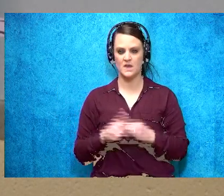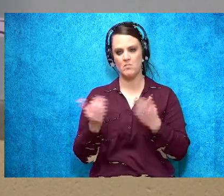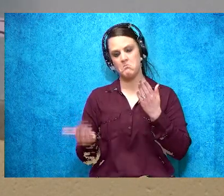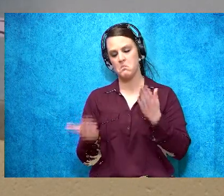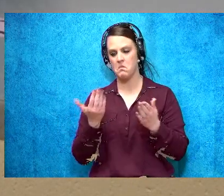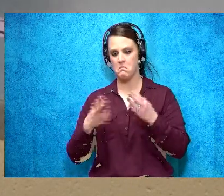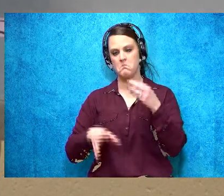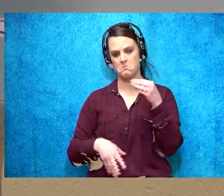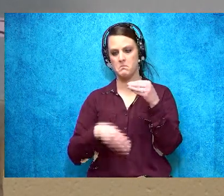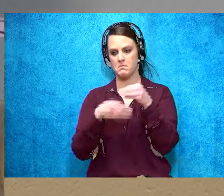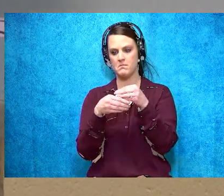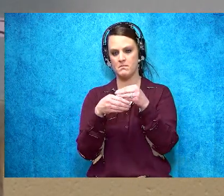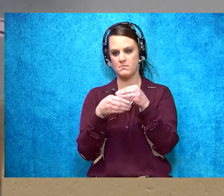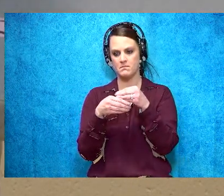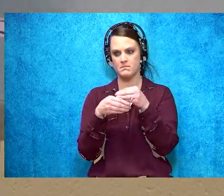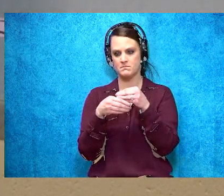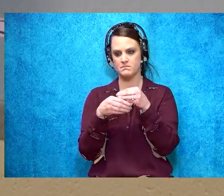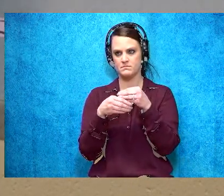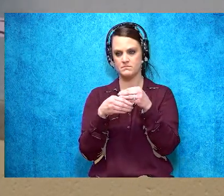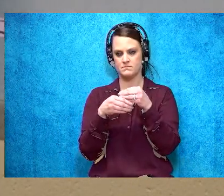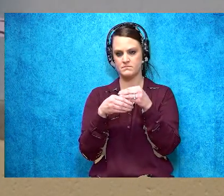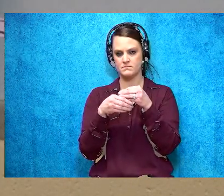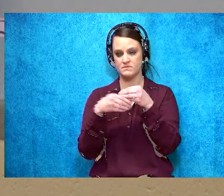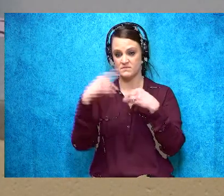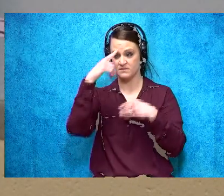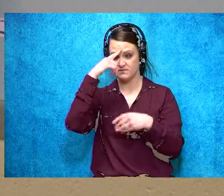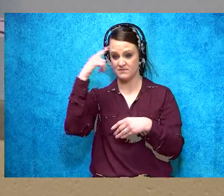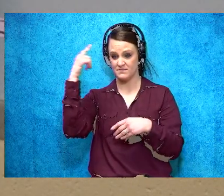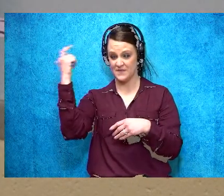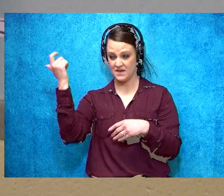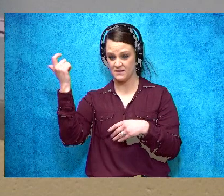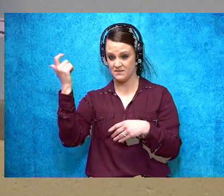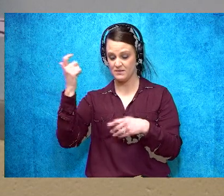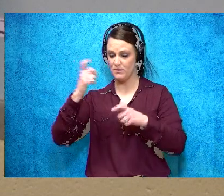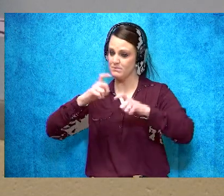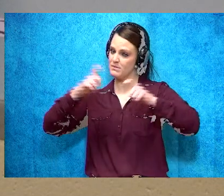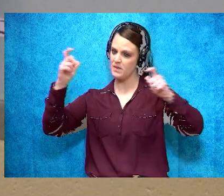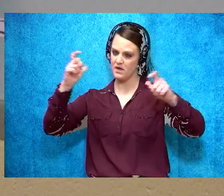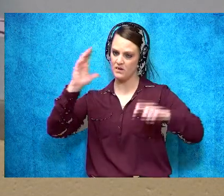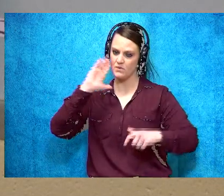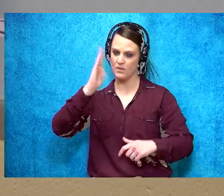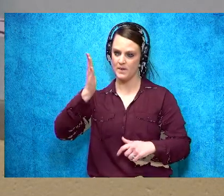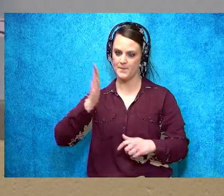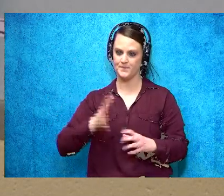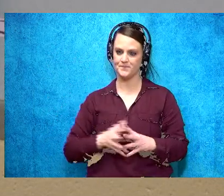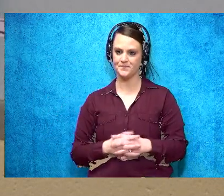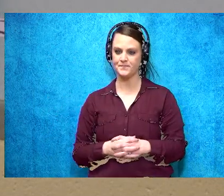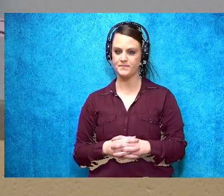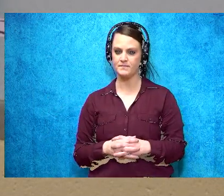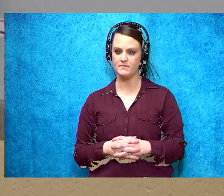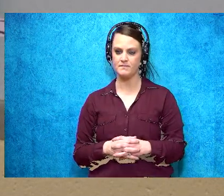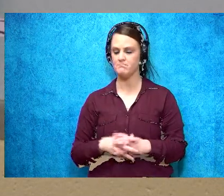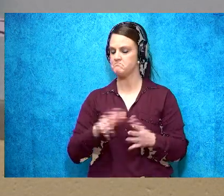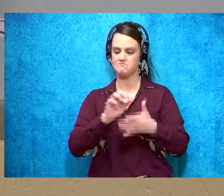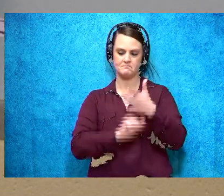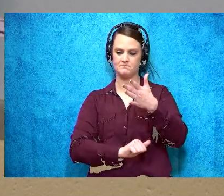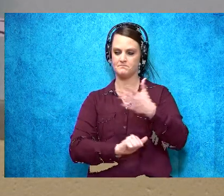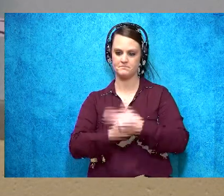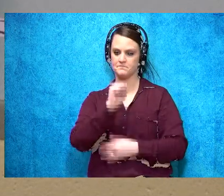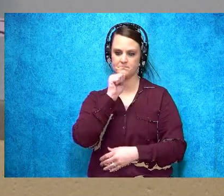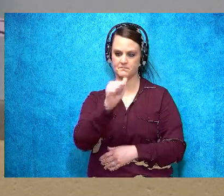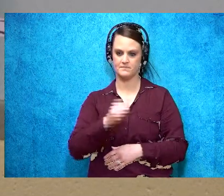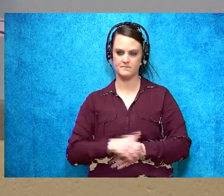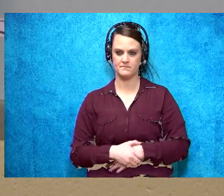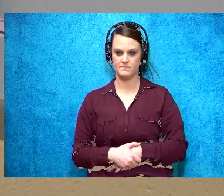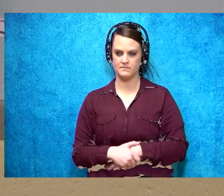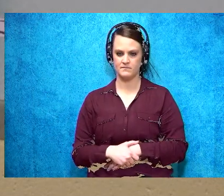to add something because it will be big, but I will not have to subtract